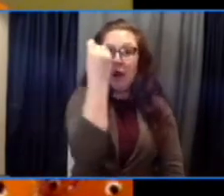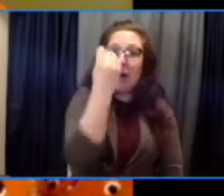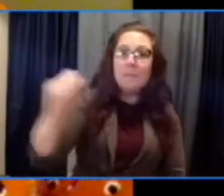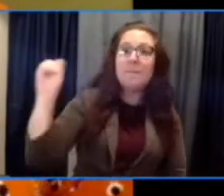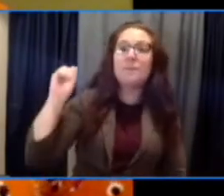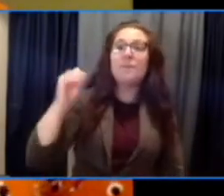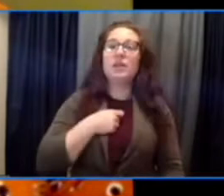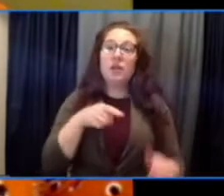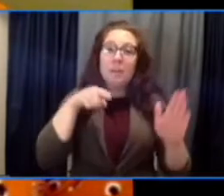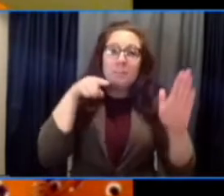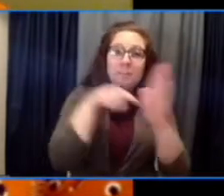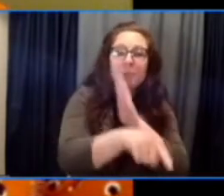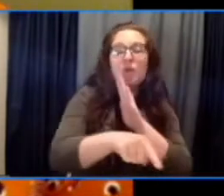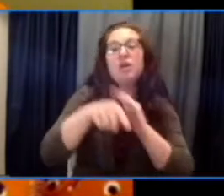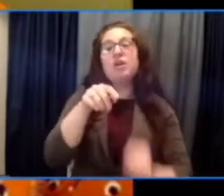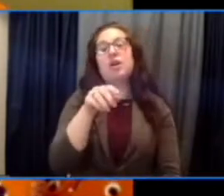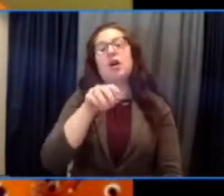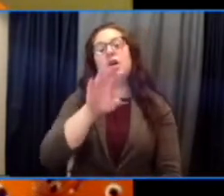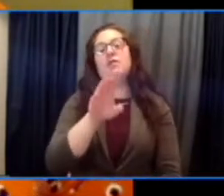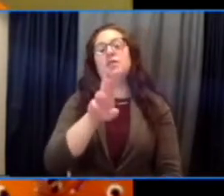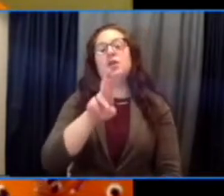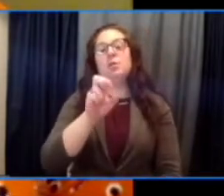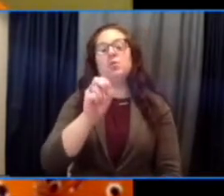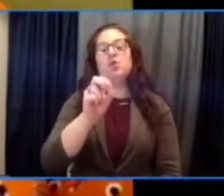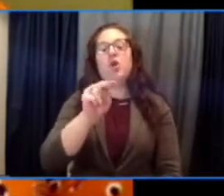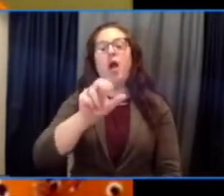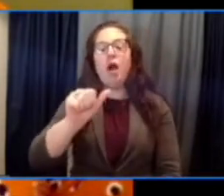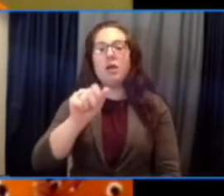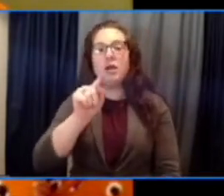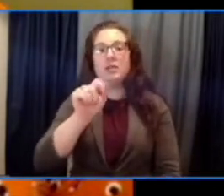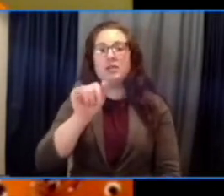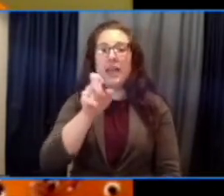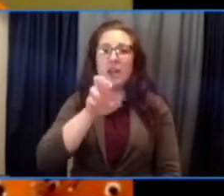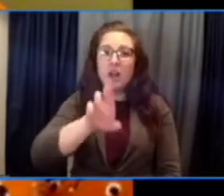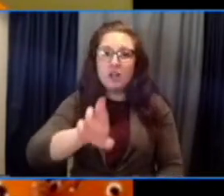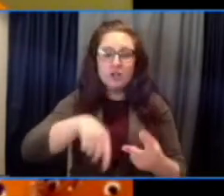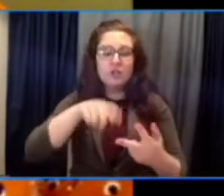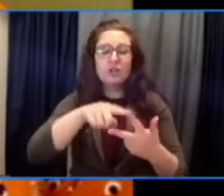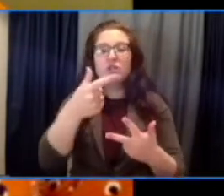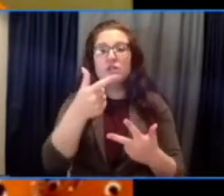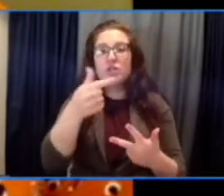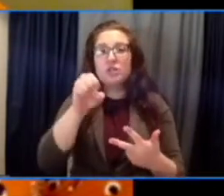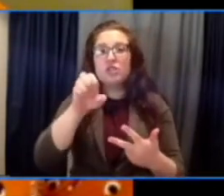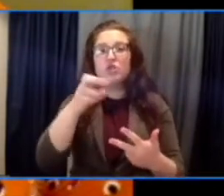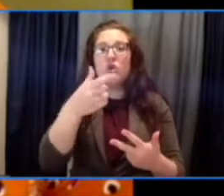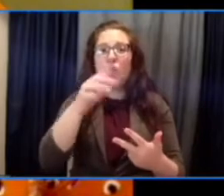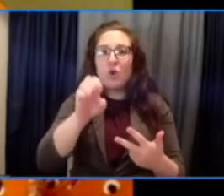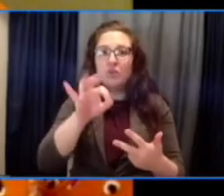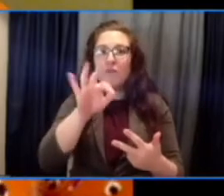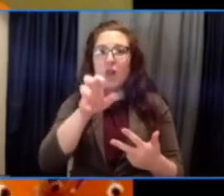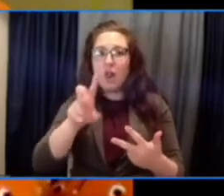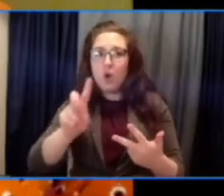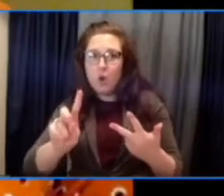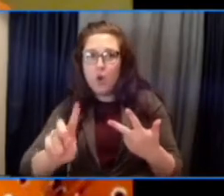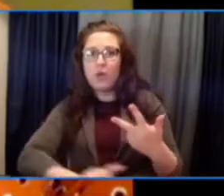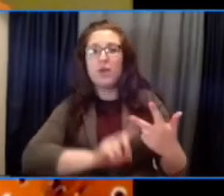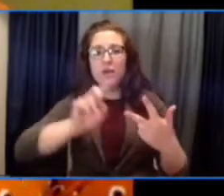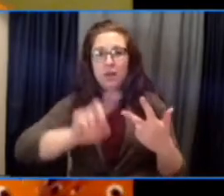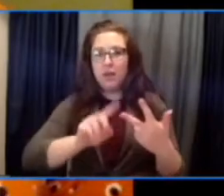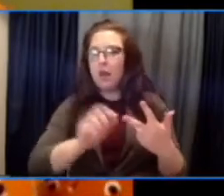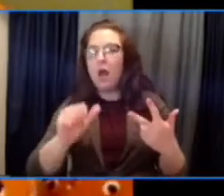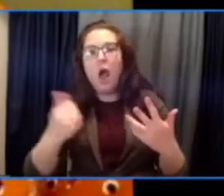Taylor, Tony McDade, and too many others made clear that our communities wanted transformative change. When we say